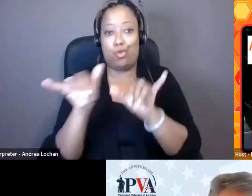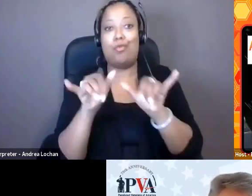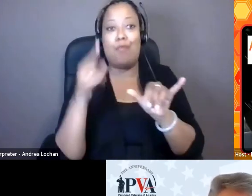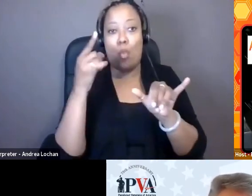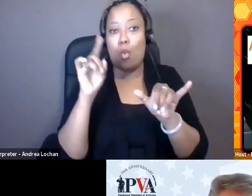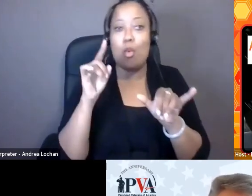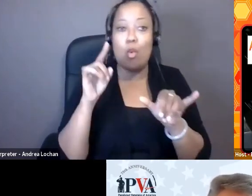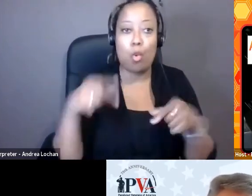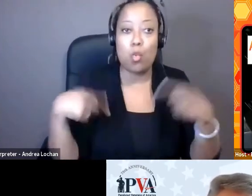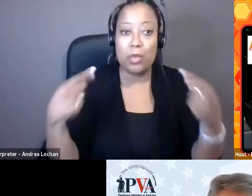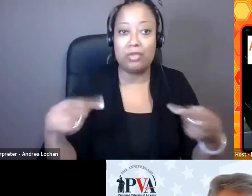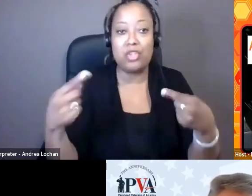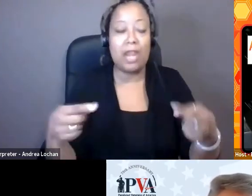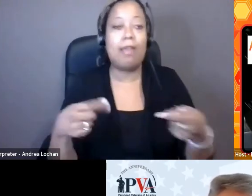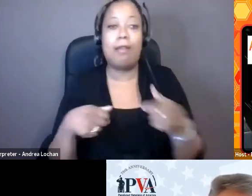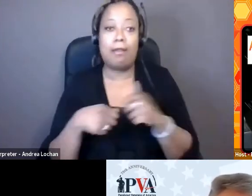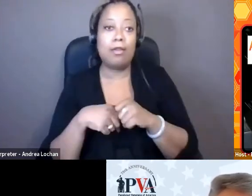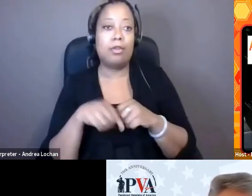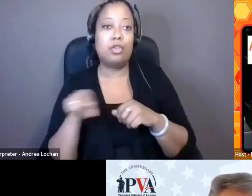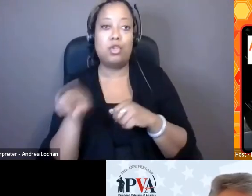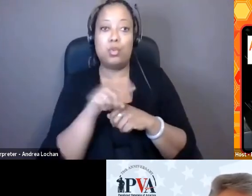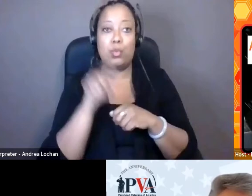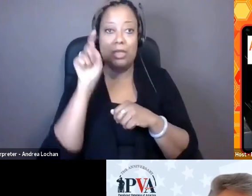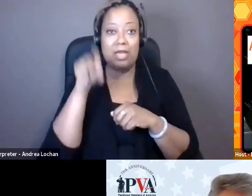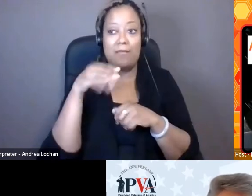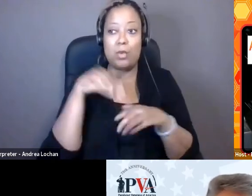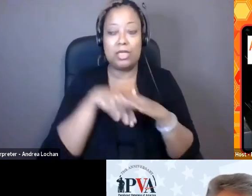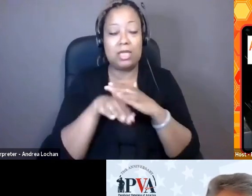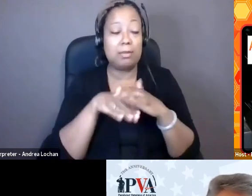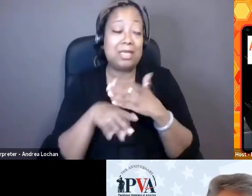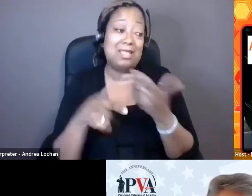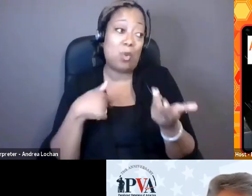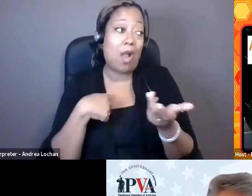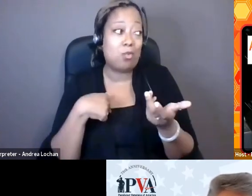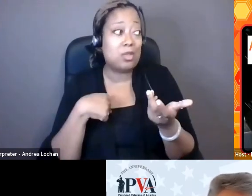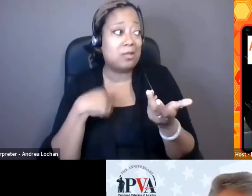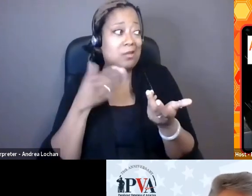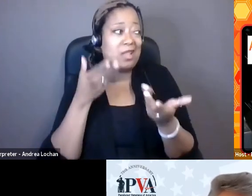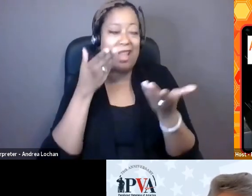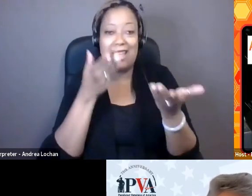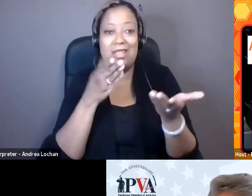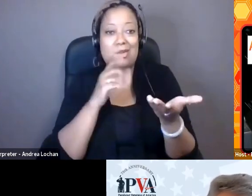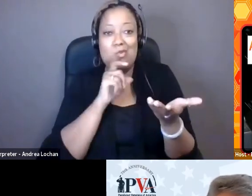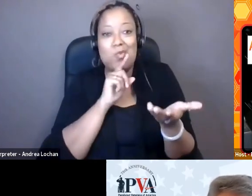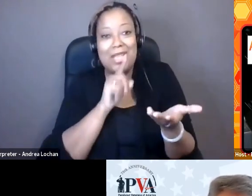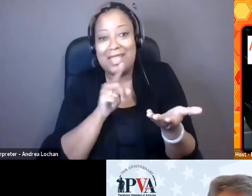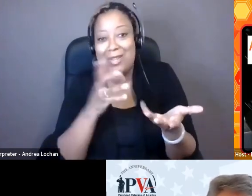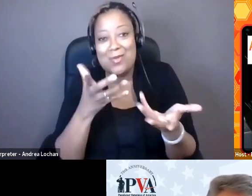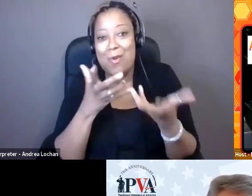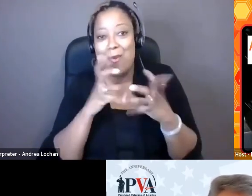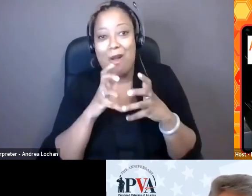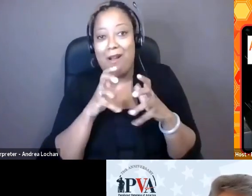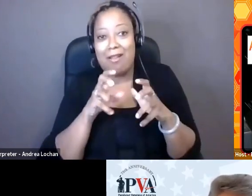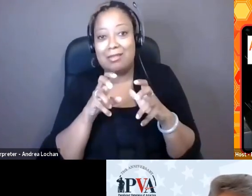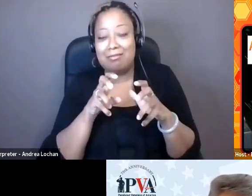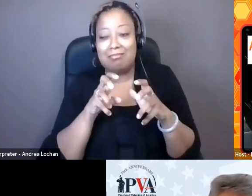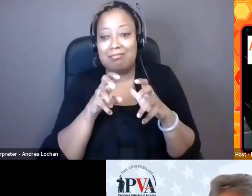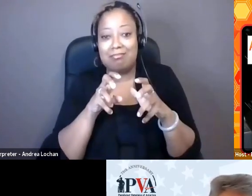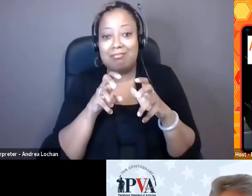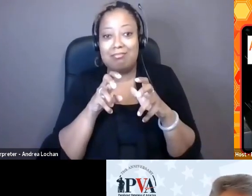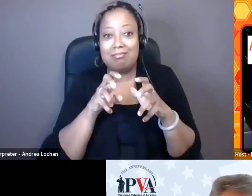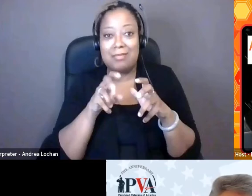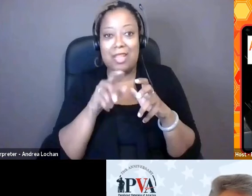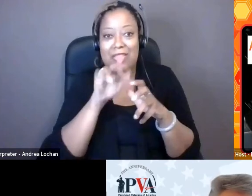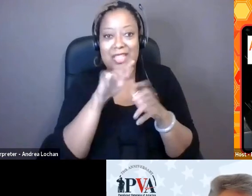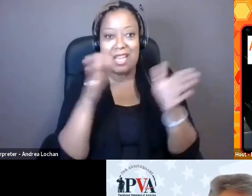wheelchair and what you need for accessibility. So I would say you don't really want your stair to be any less than 36 inches for